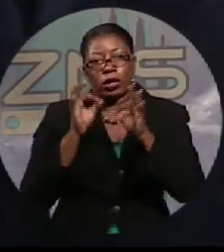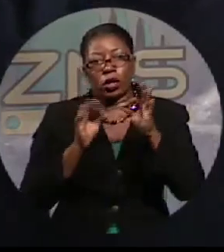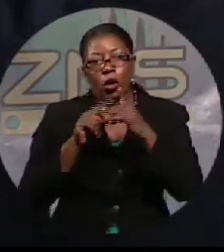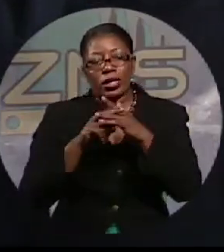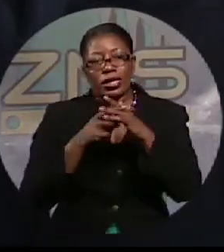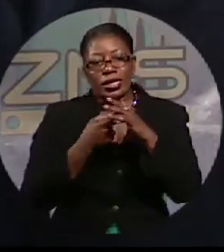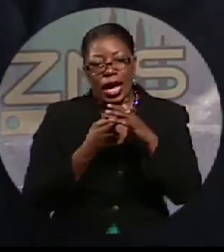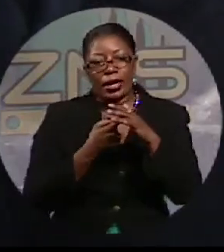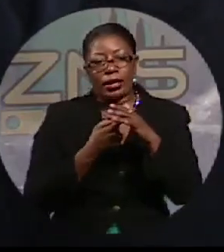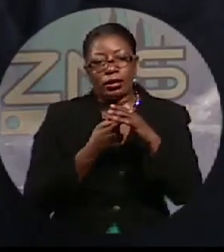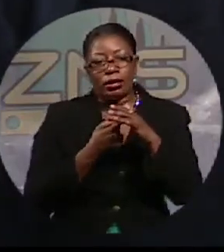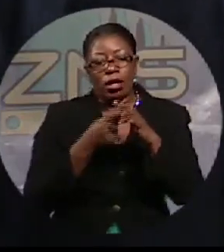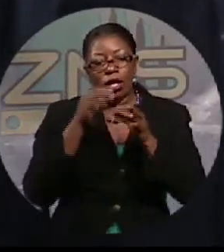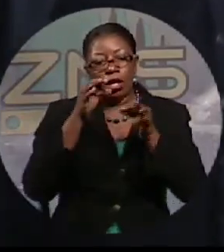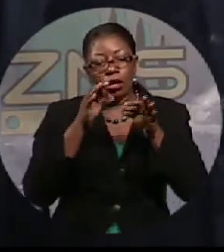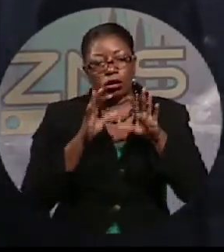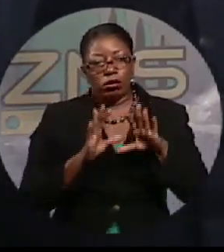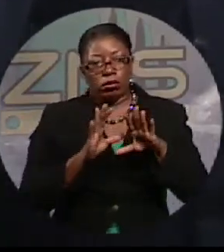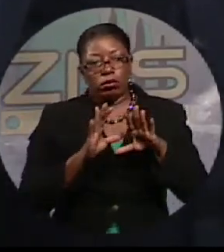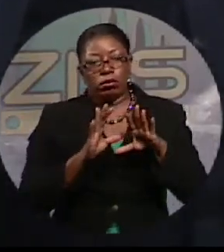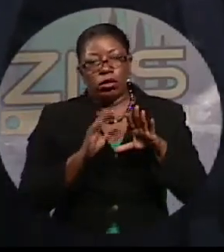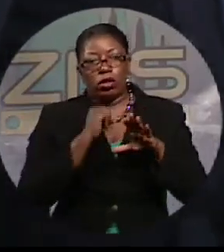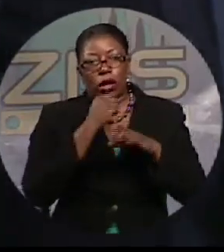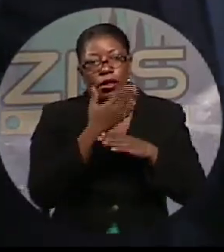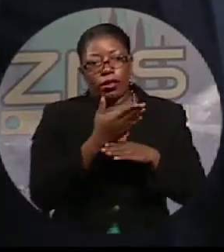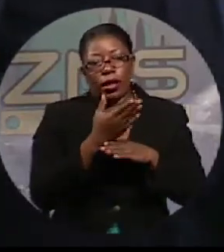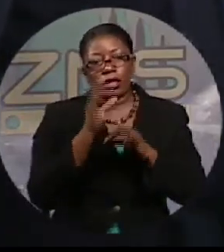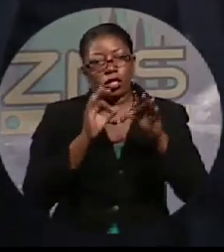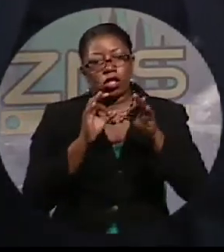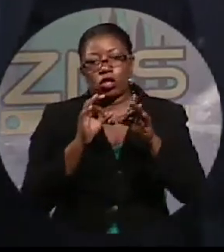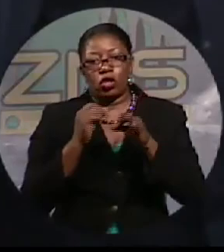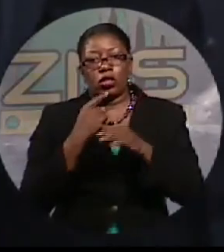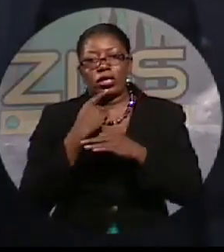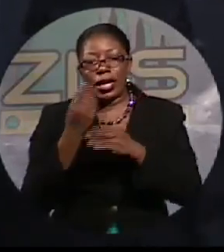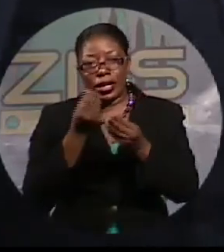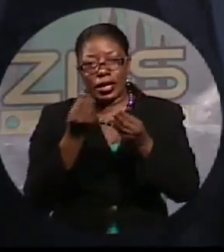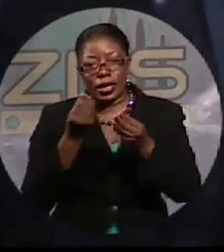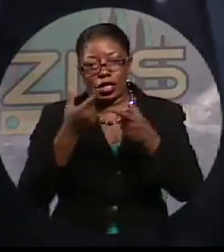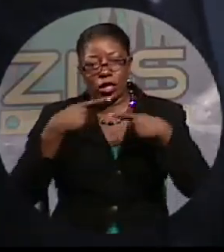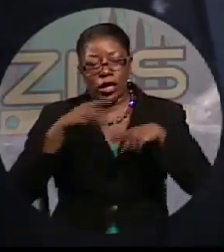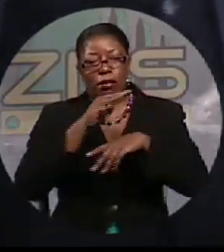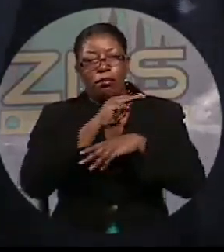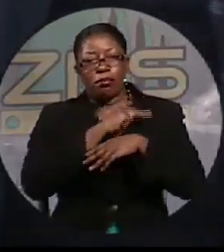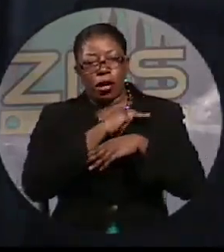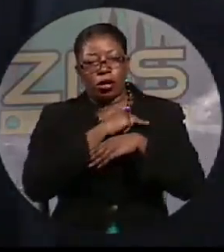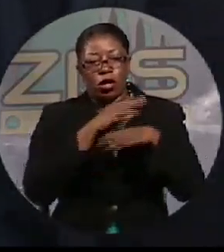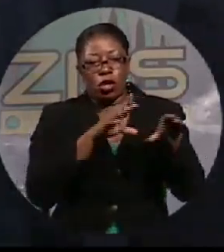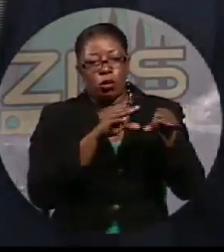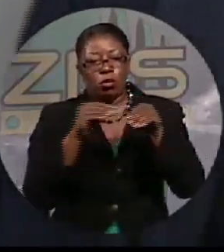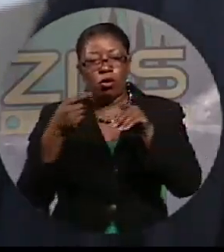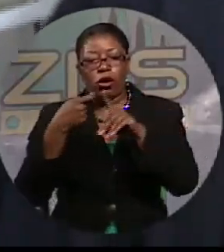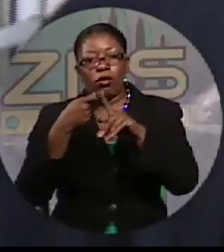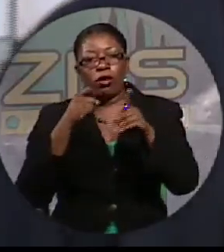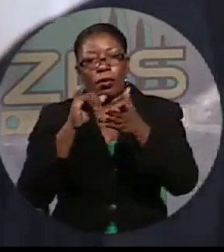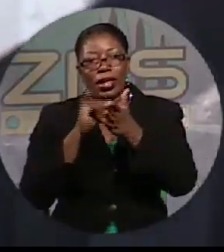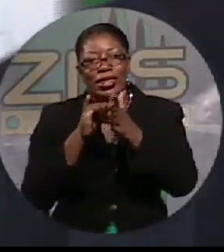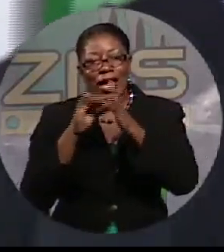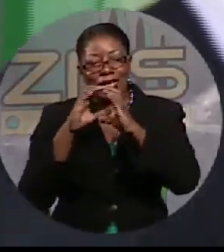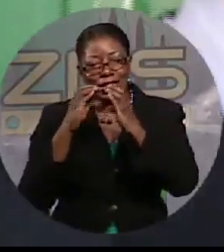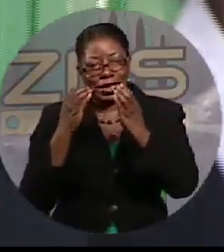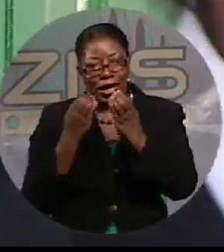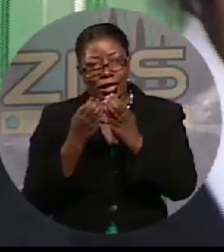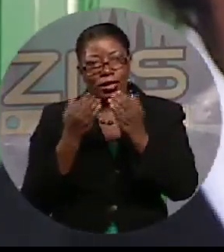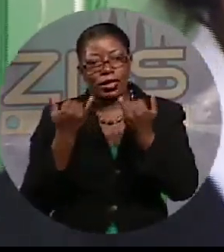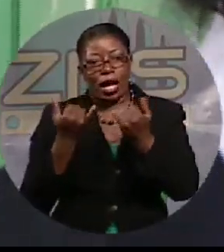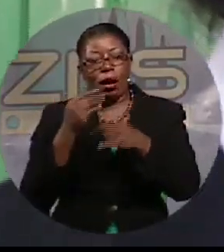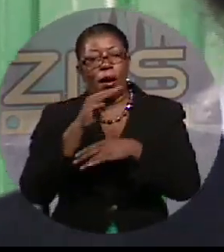in the absence of the jury, the justice did not bring up the issue. She simply allowed Mangra to withdraw from the case. Outside of court,